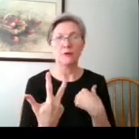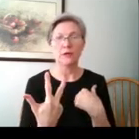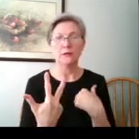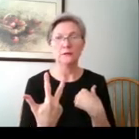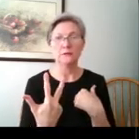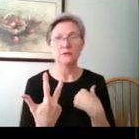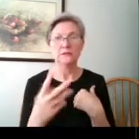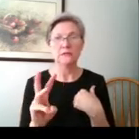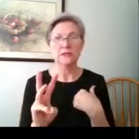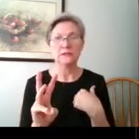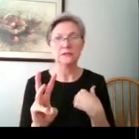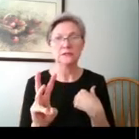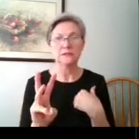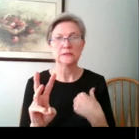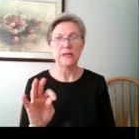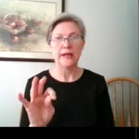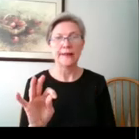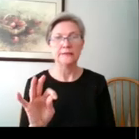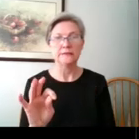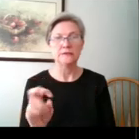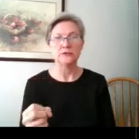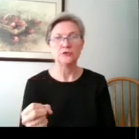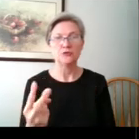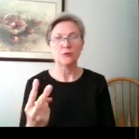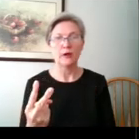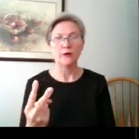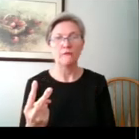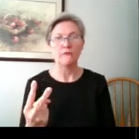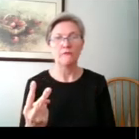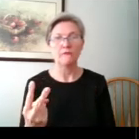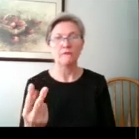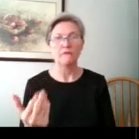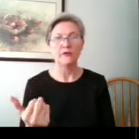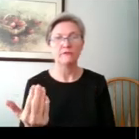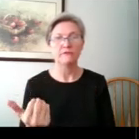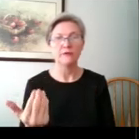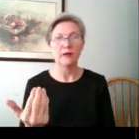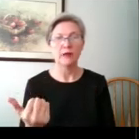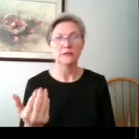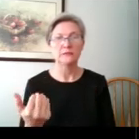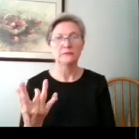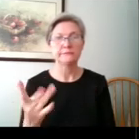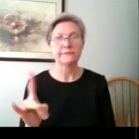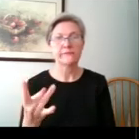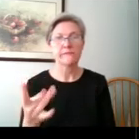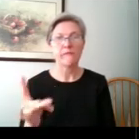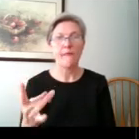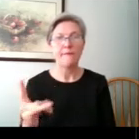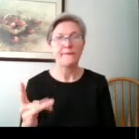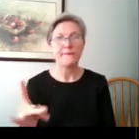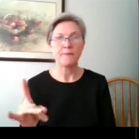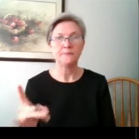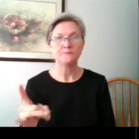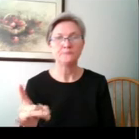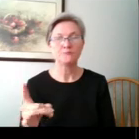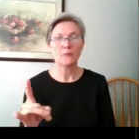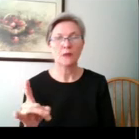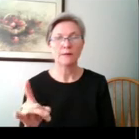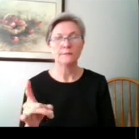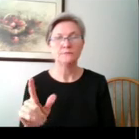3, 6, 9, 12, 15,